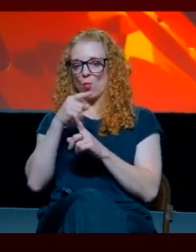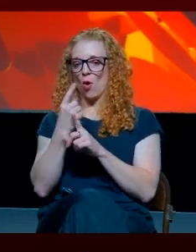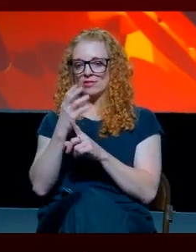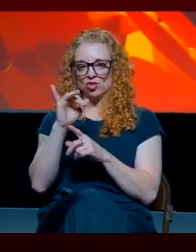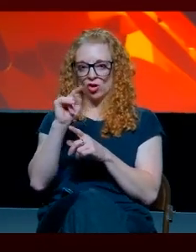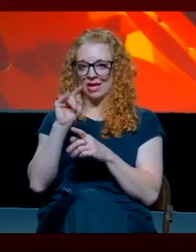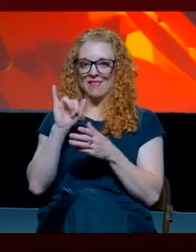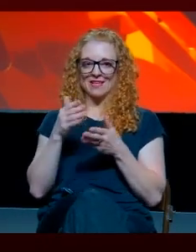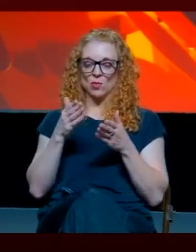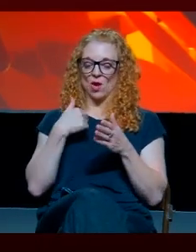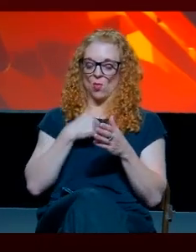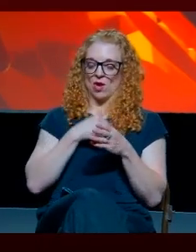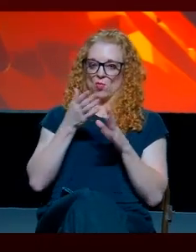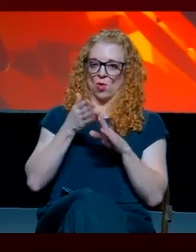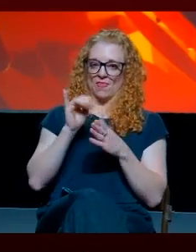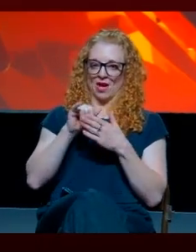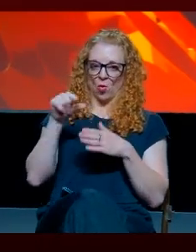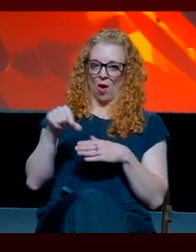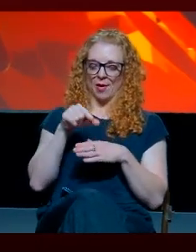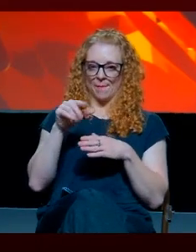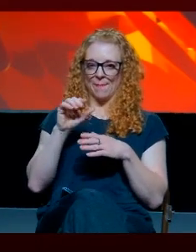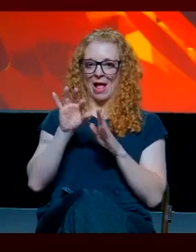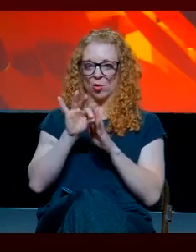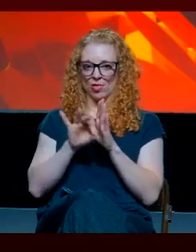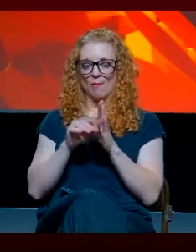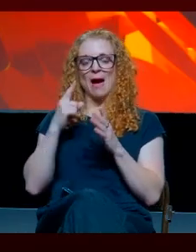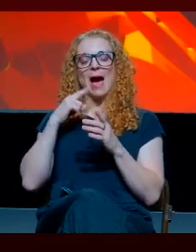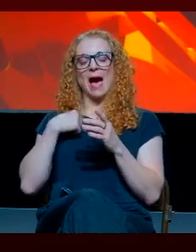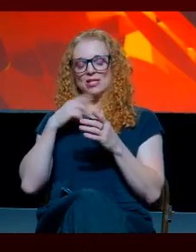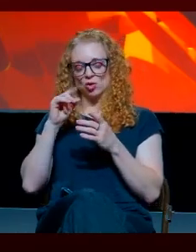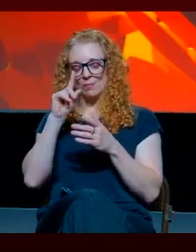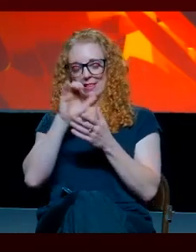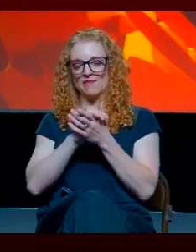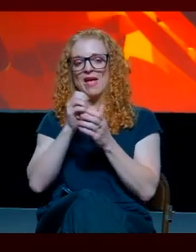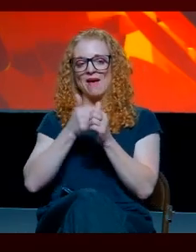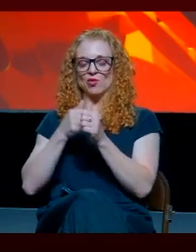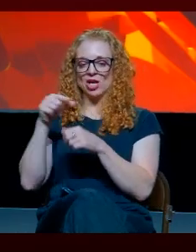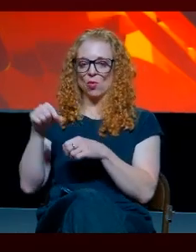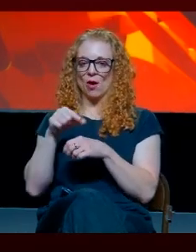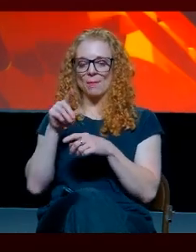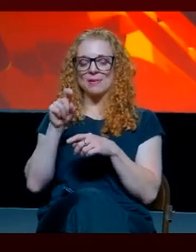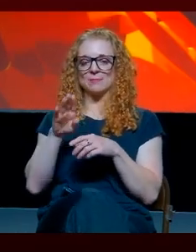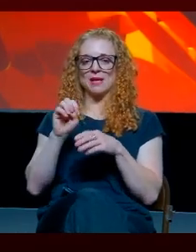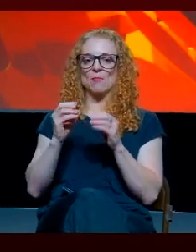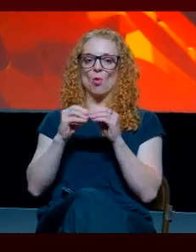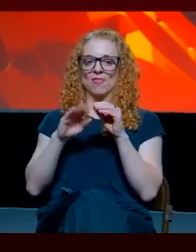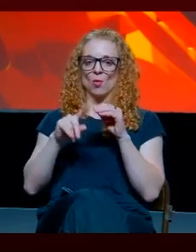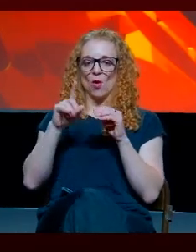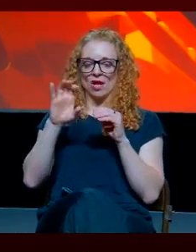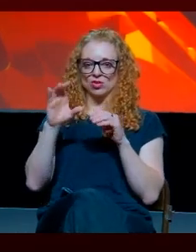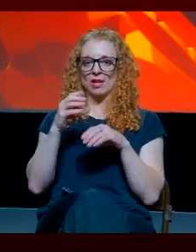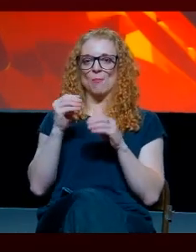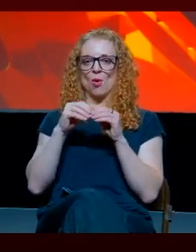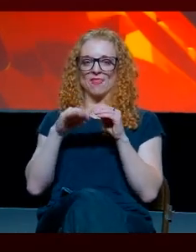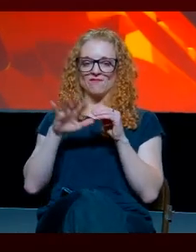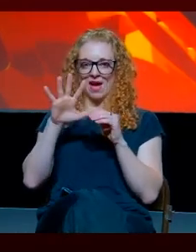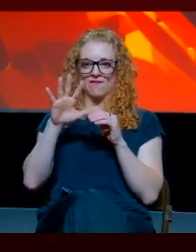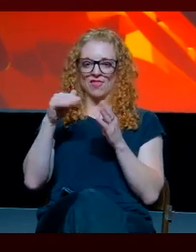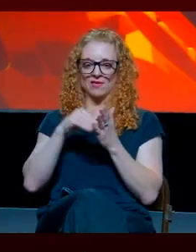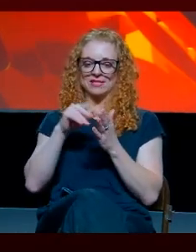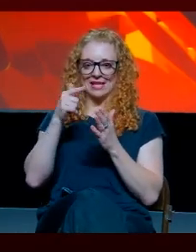run a quantum algorithm. I do believe every quantum circuit needs to be more than 100 qubits, more than 5,000 gates, as I